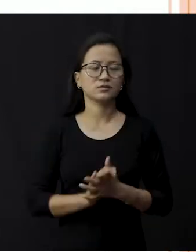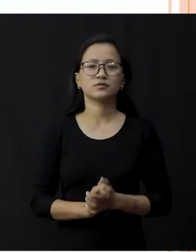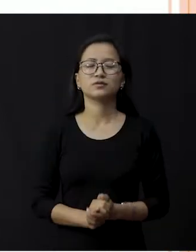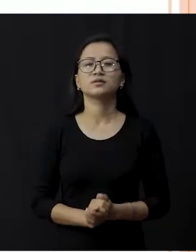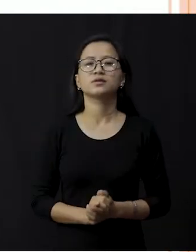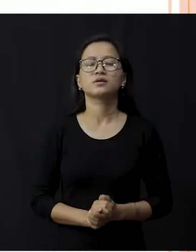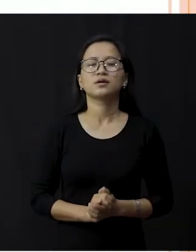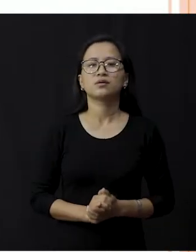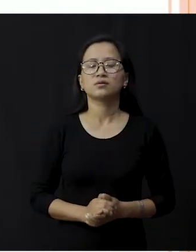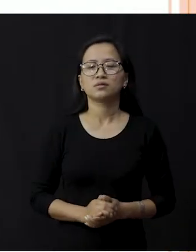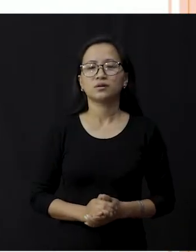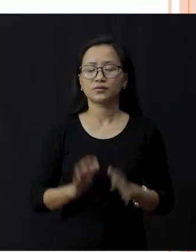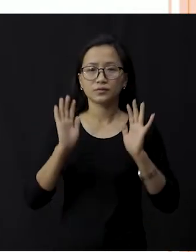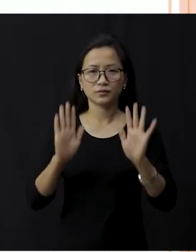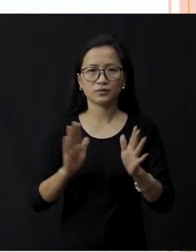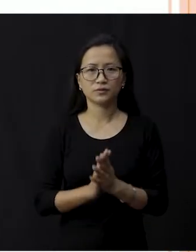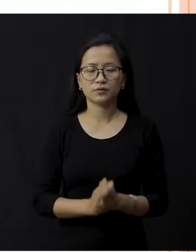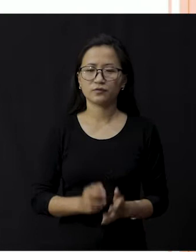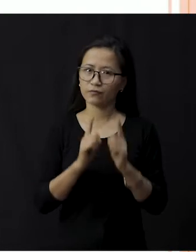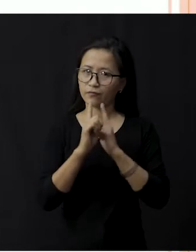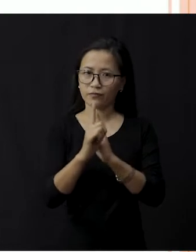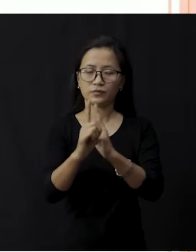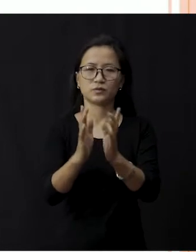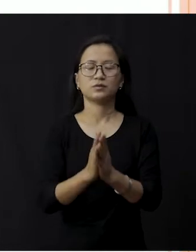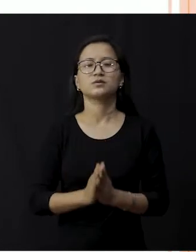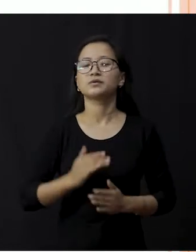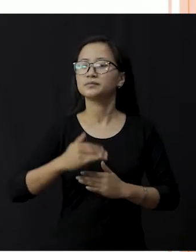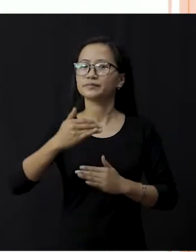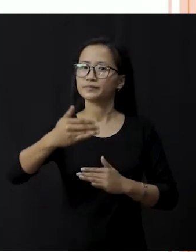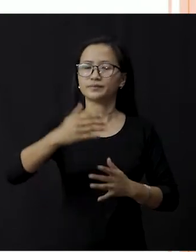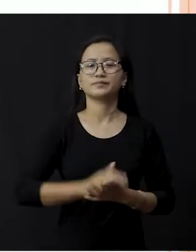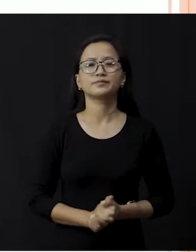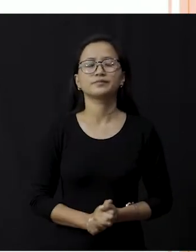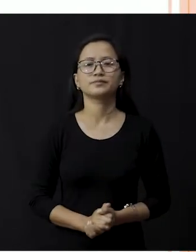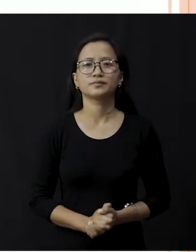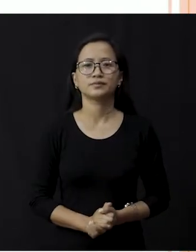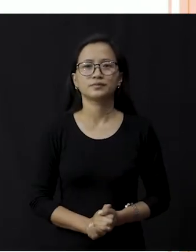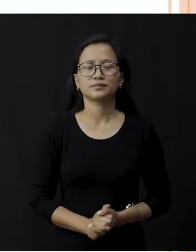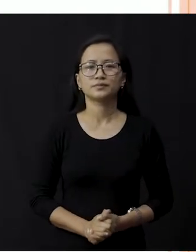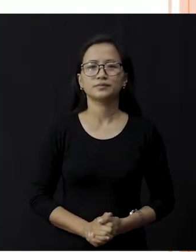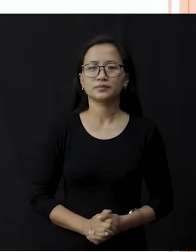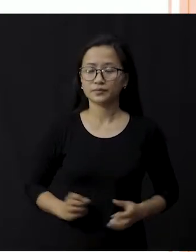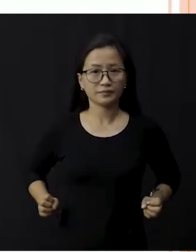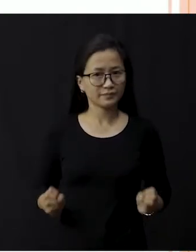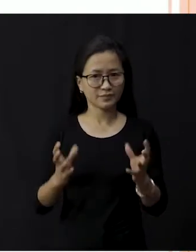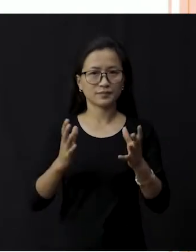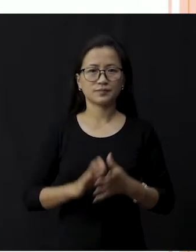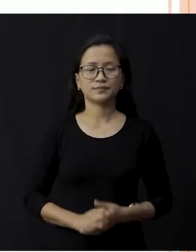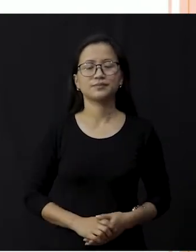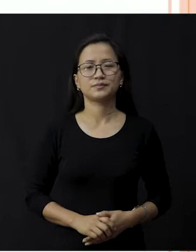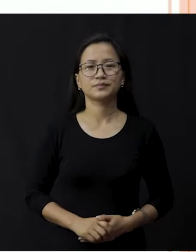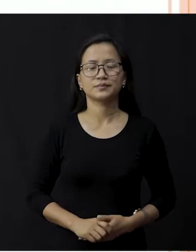very carefully and also you have to follow me accordingly. So can we do that? Okay, so let's get started.